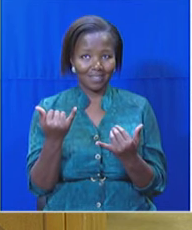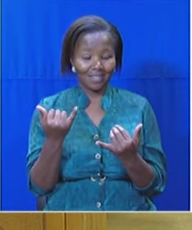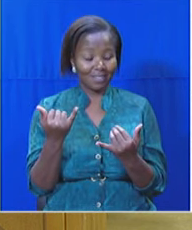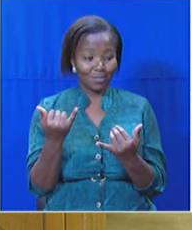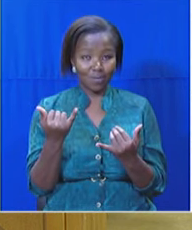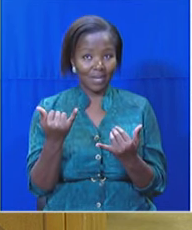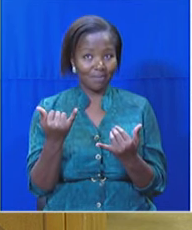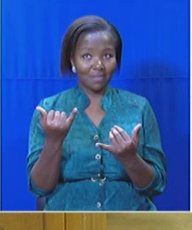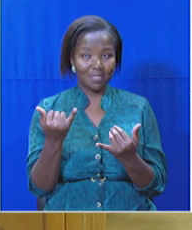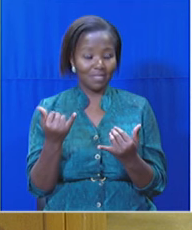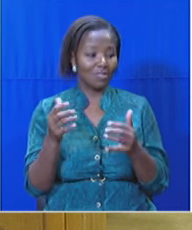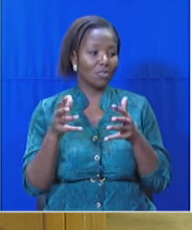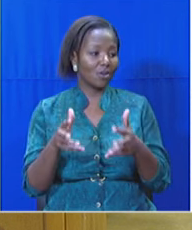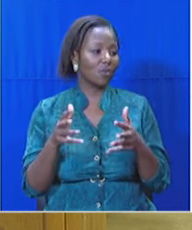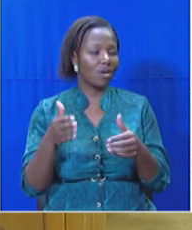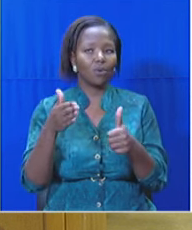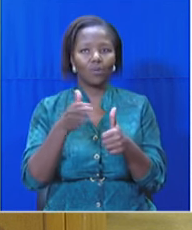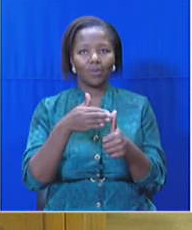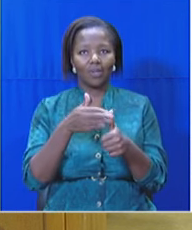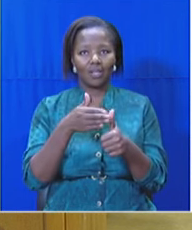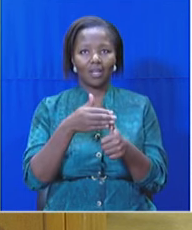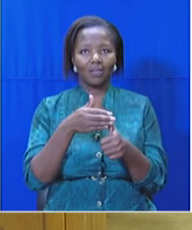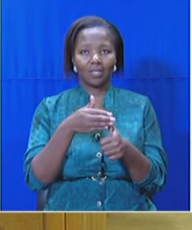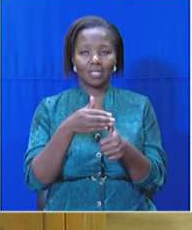Ngakamhlongo Chair. Yeah, bonjour, man. Thank you.